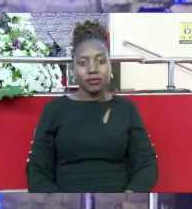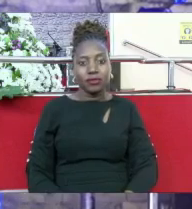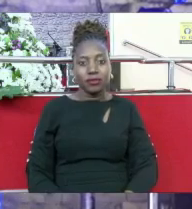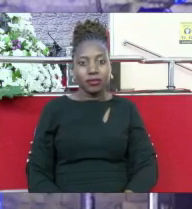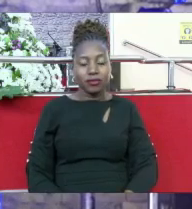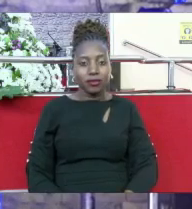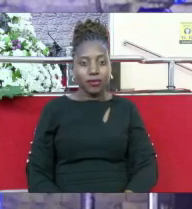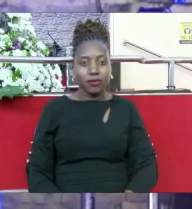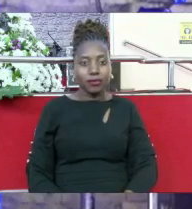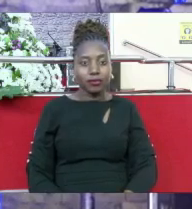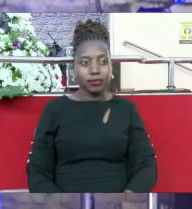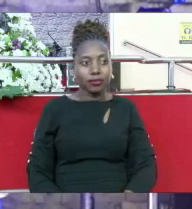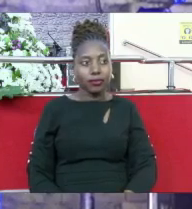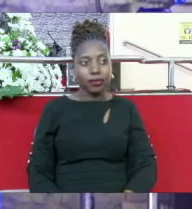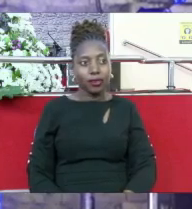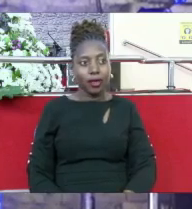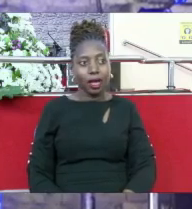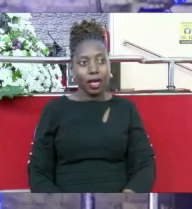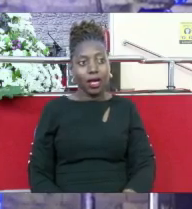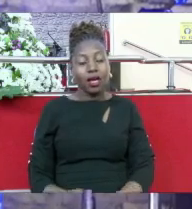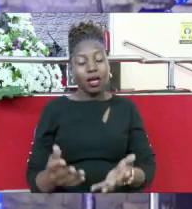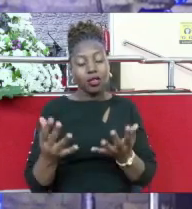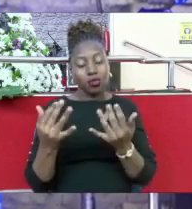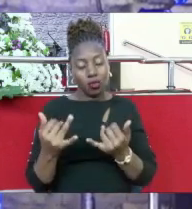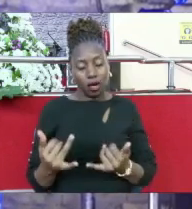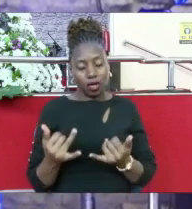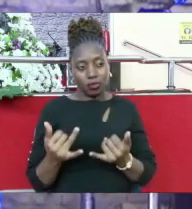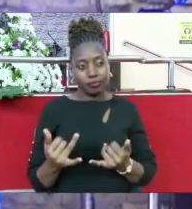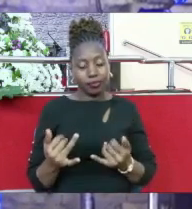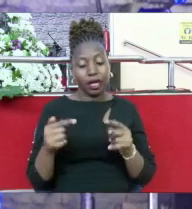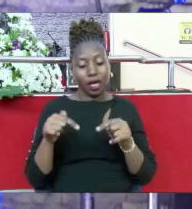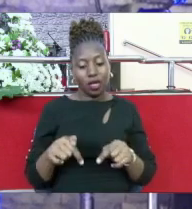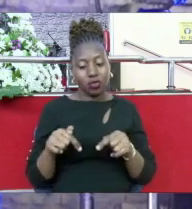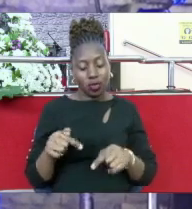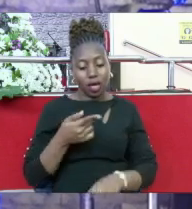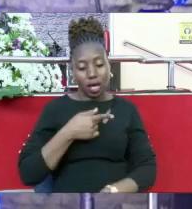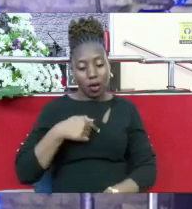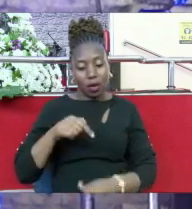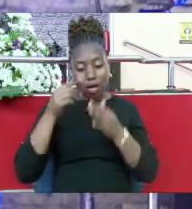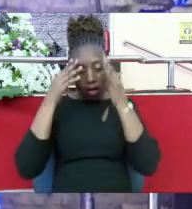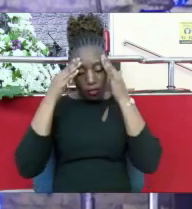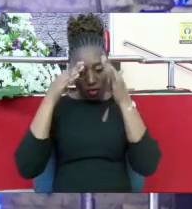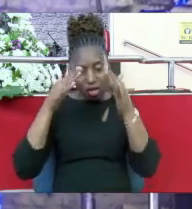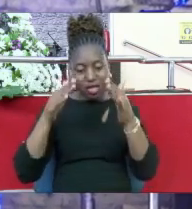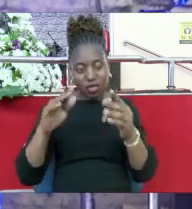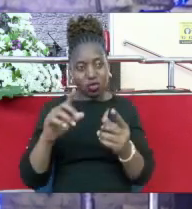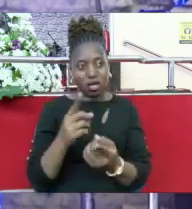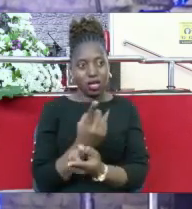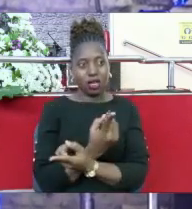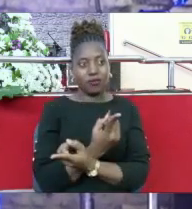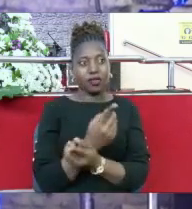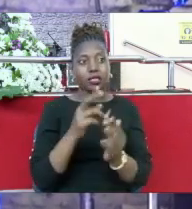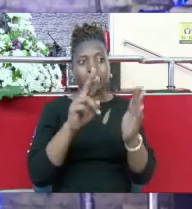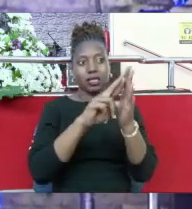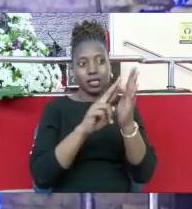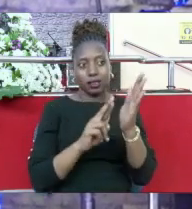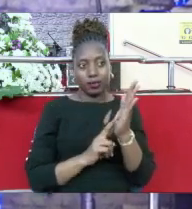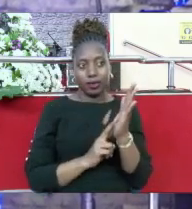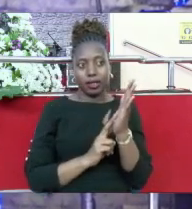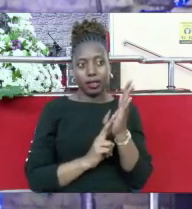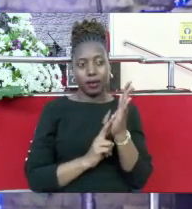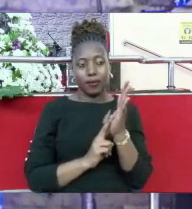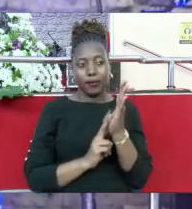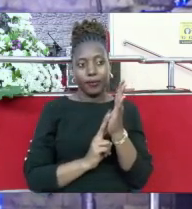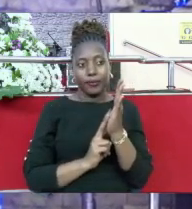hayo. Now today we are going to look also at another discipline. Leo tutaangazia